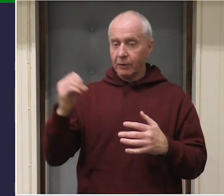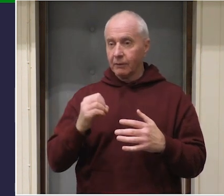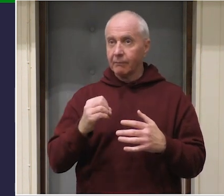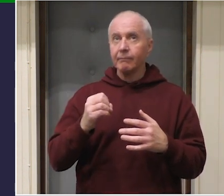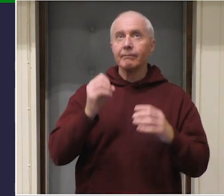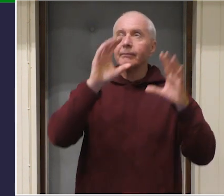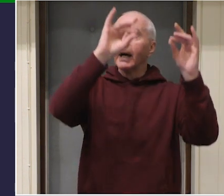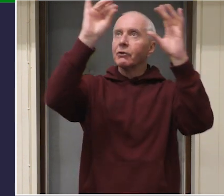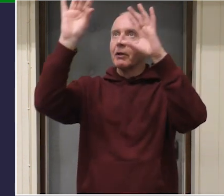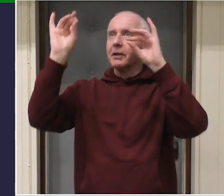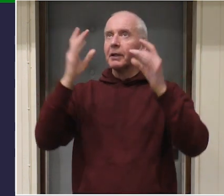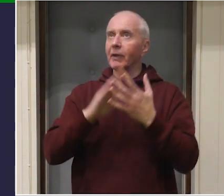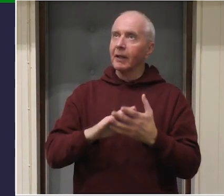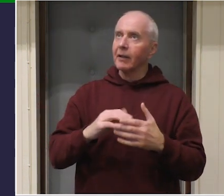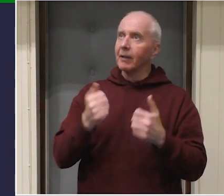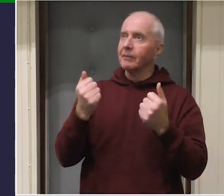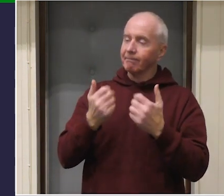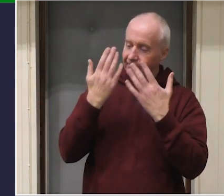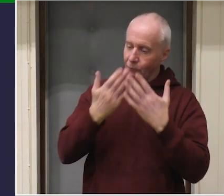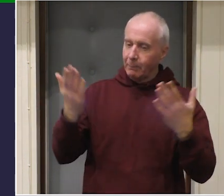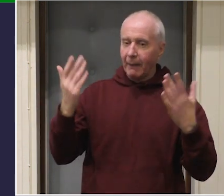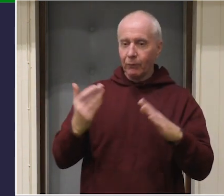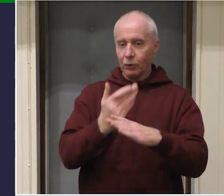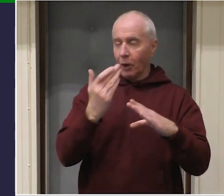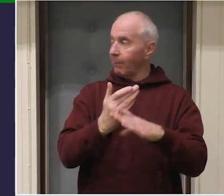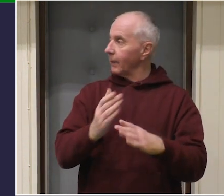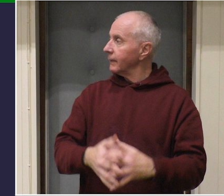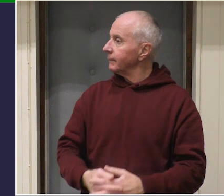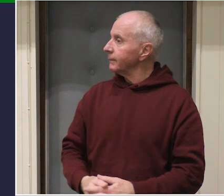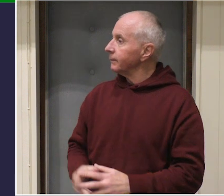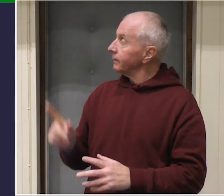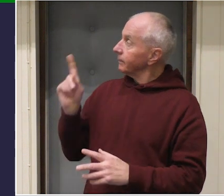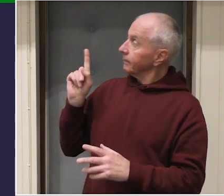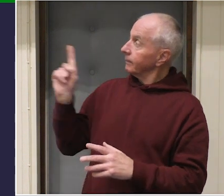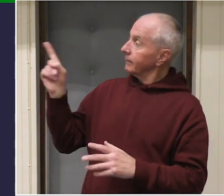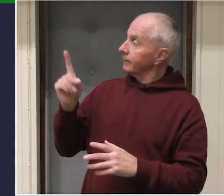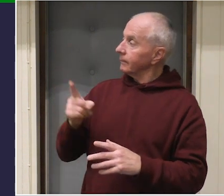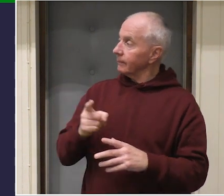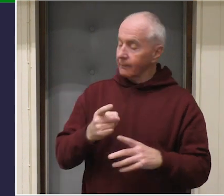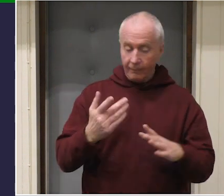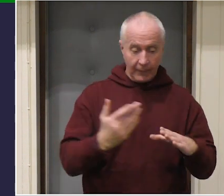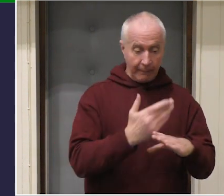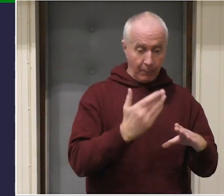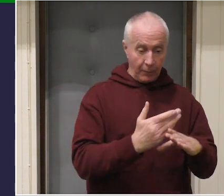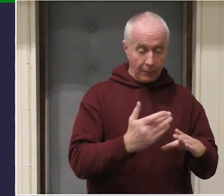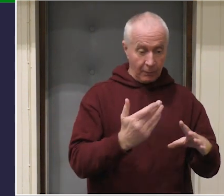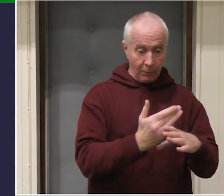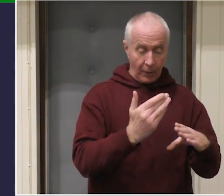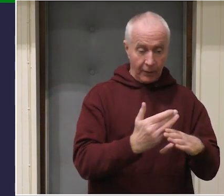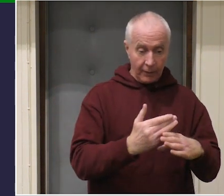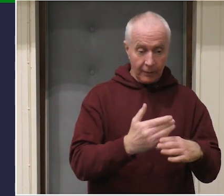I'll stop, I won't comment on that. And he was employed and then required